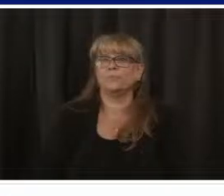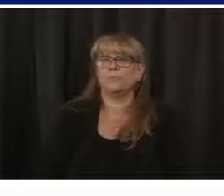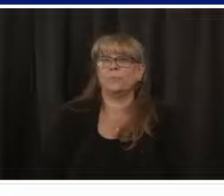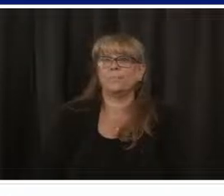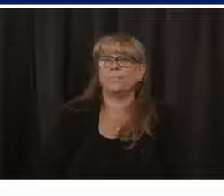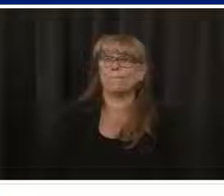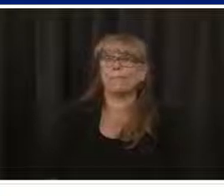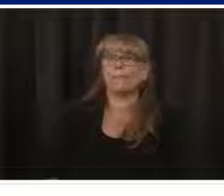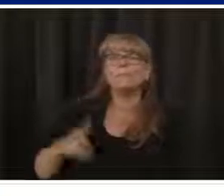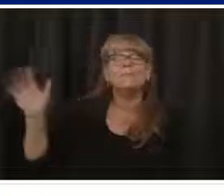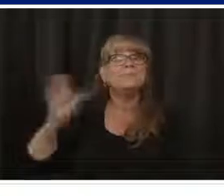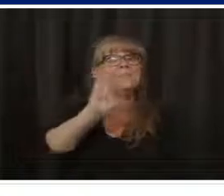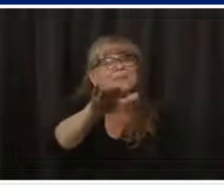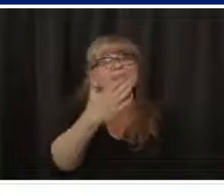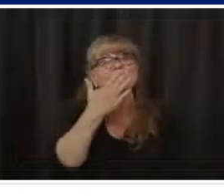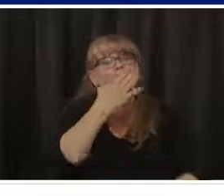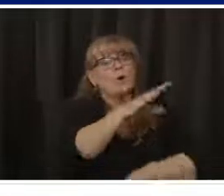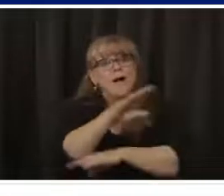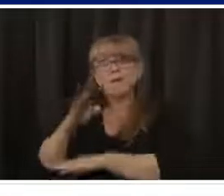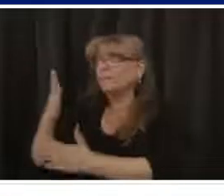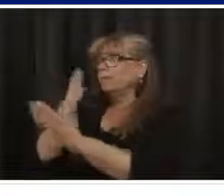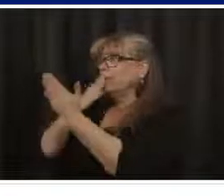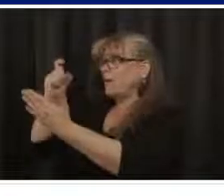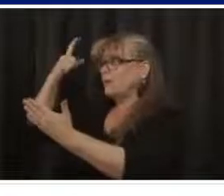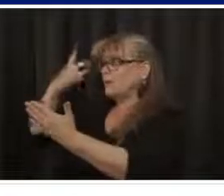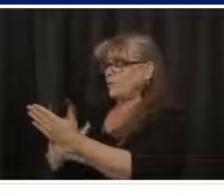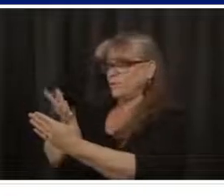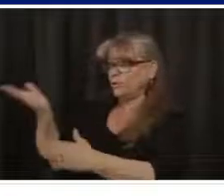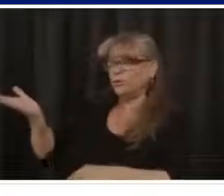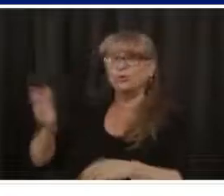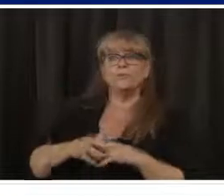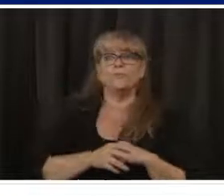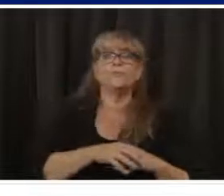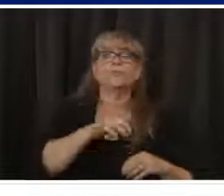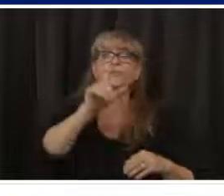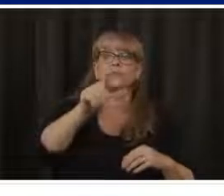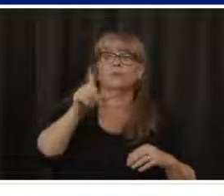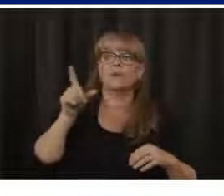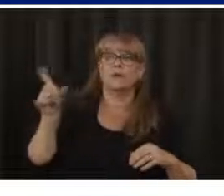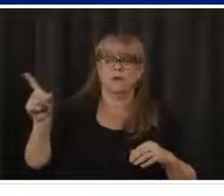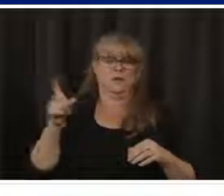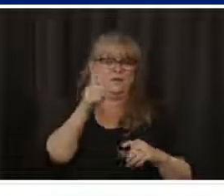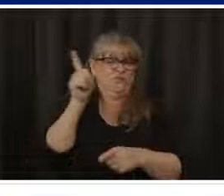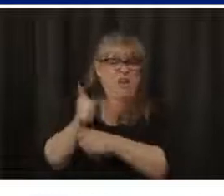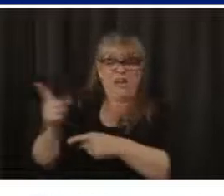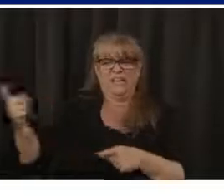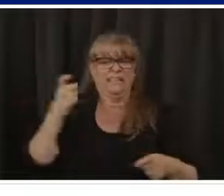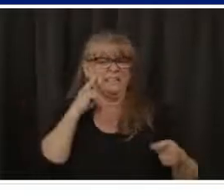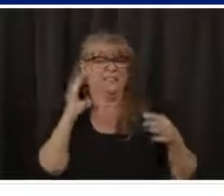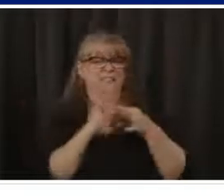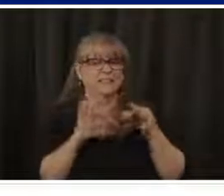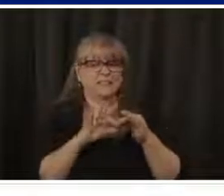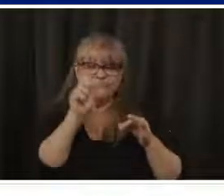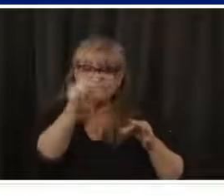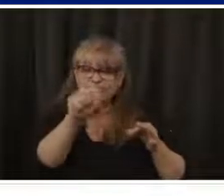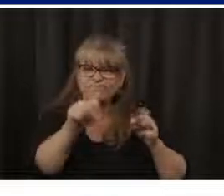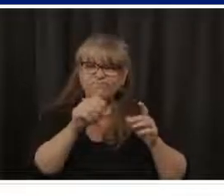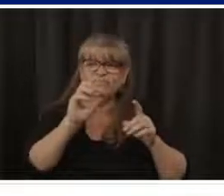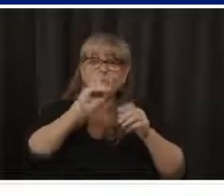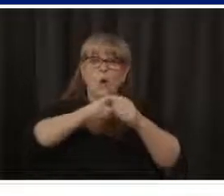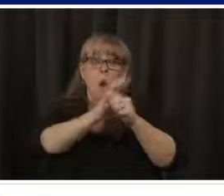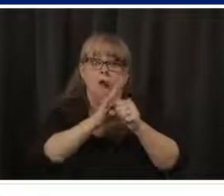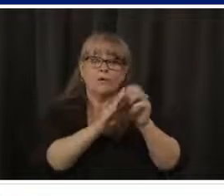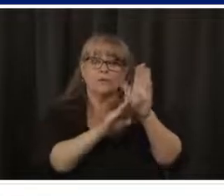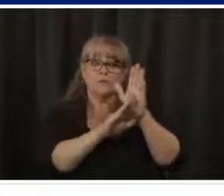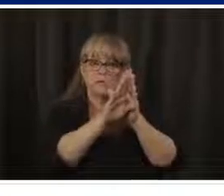Good afternoon, Governor. So as the governor mentioned, we are unfortunately continuing to see an increase in cases. The increase